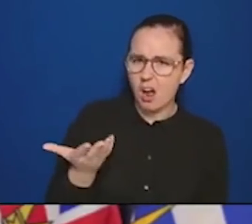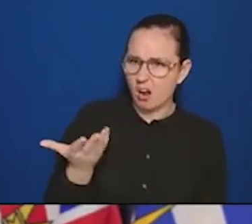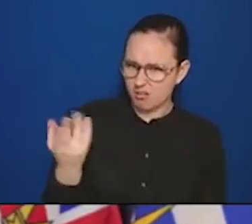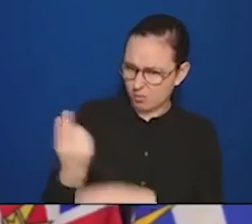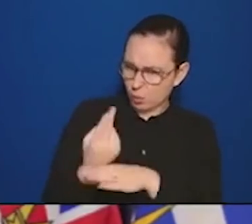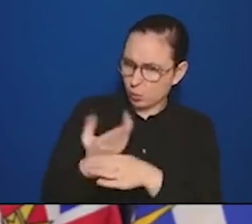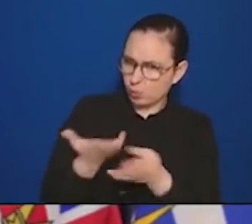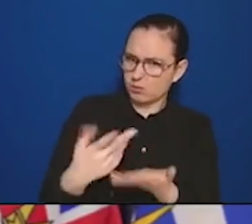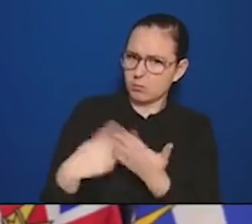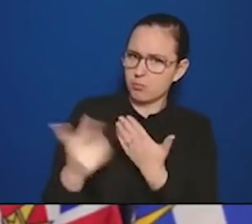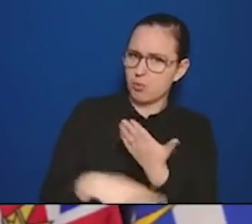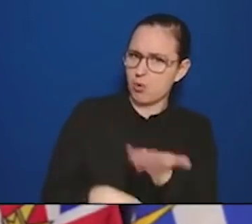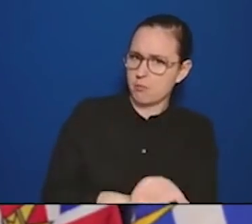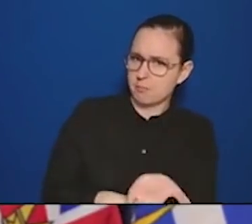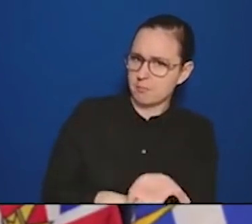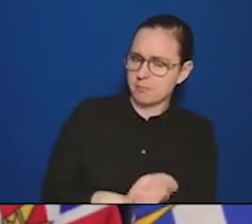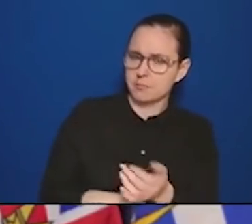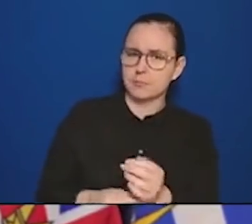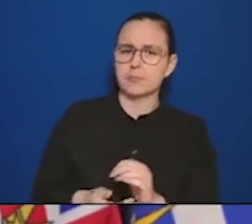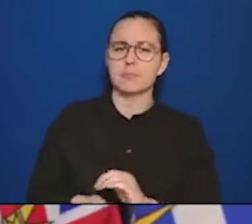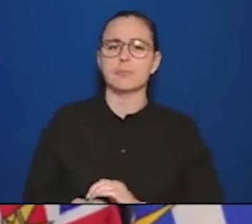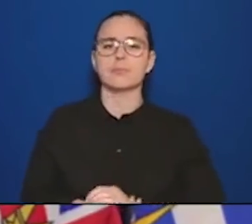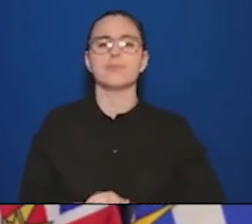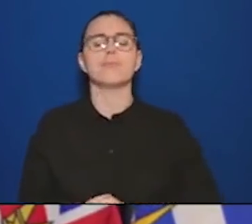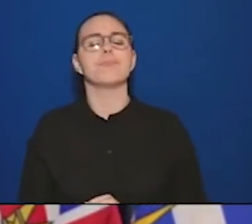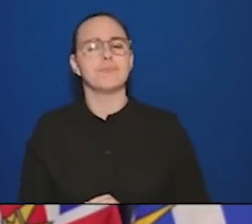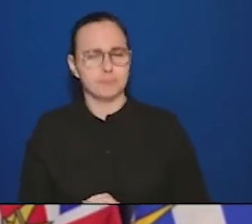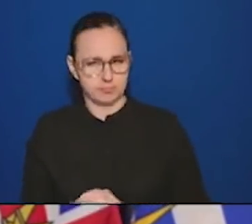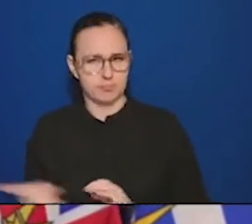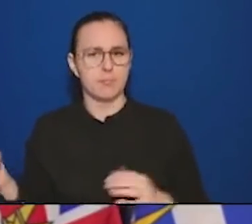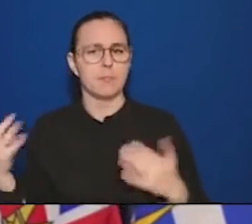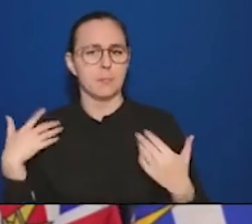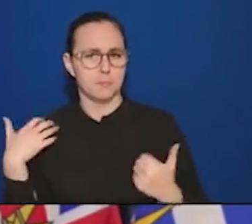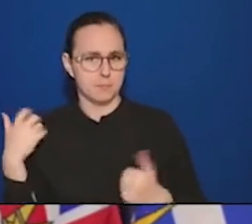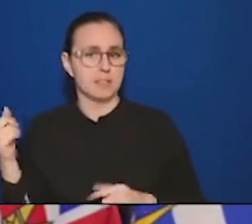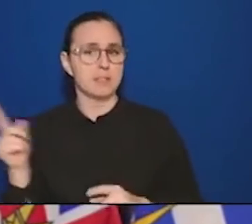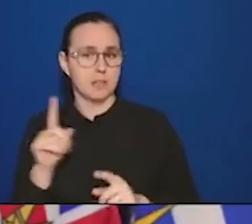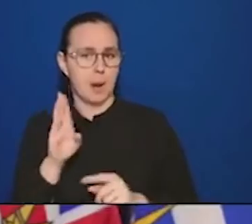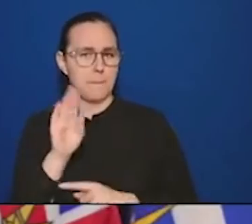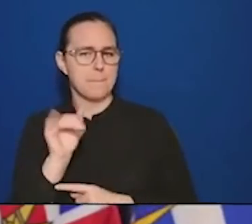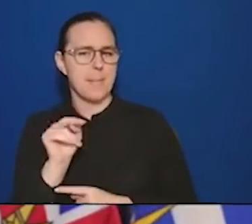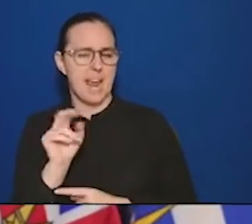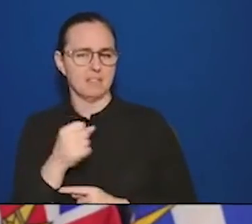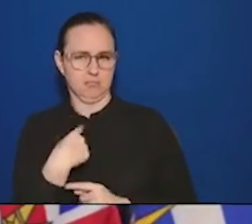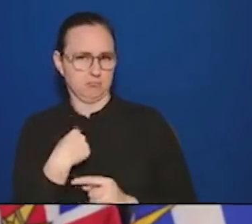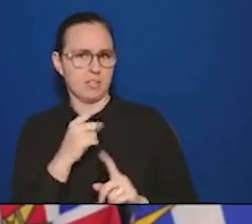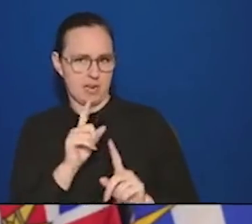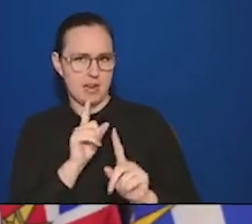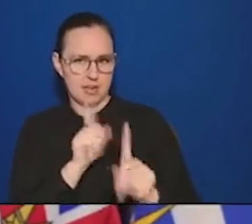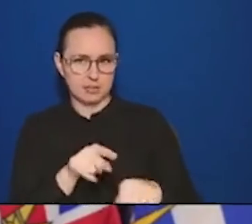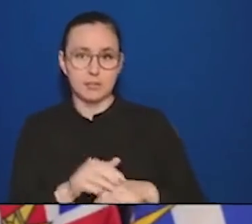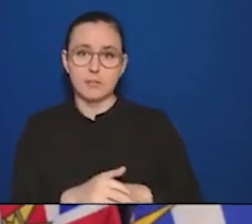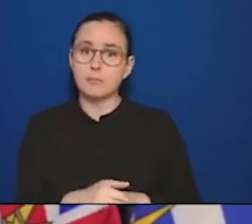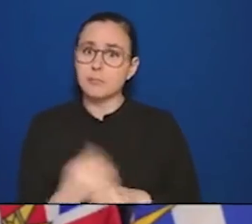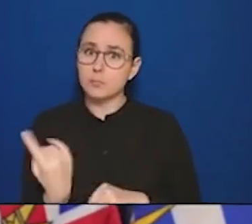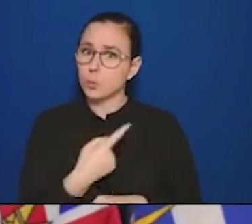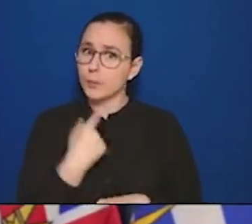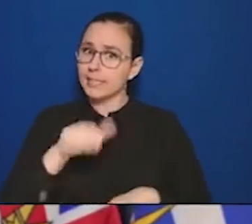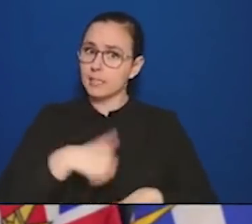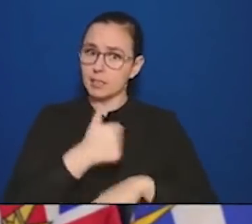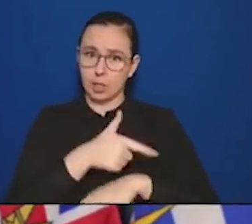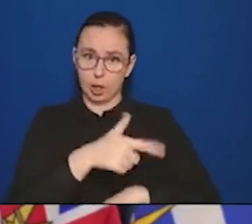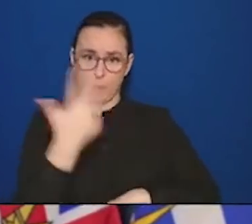Actually, I could touch on this. When we put together a 3 days paid with the